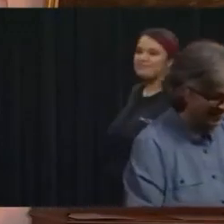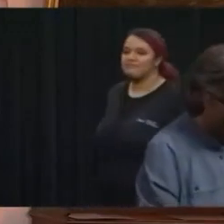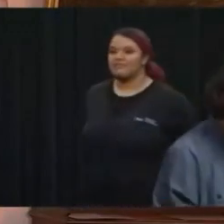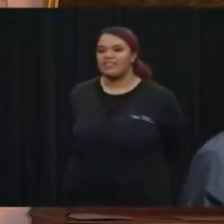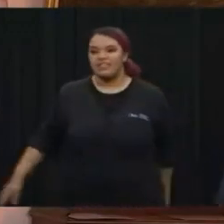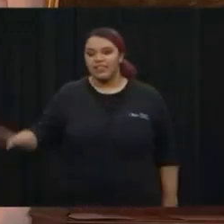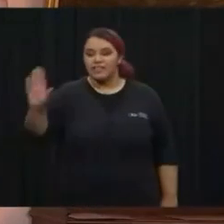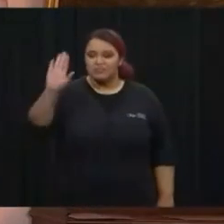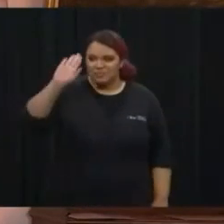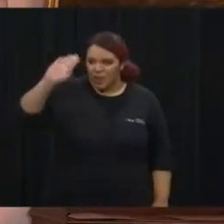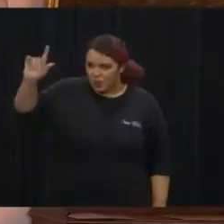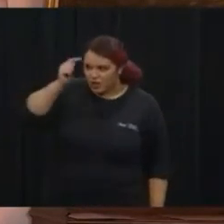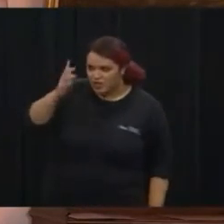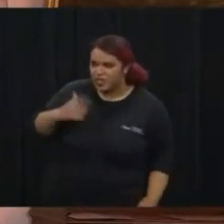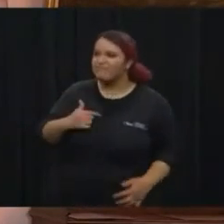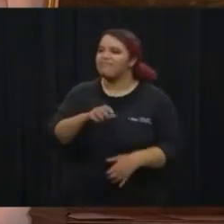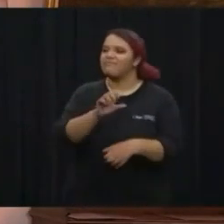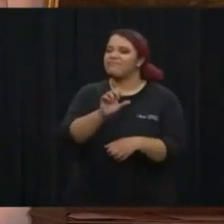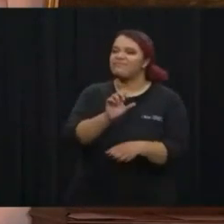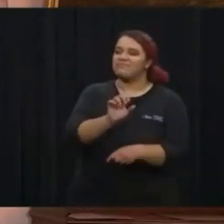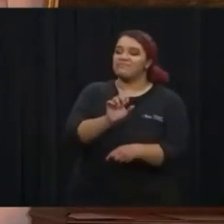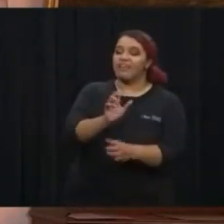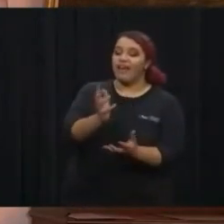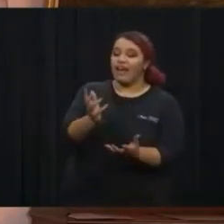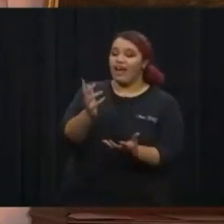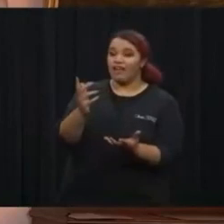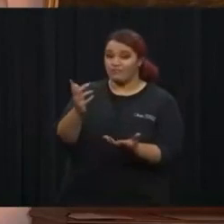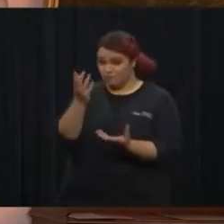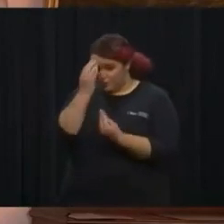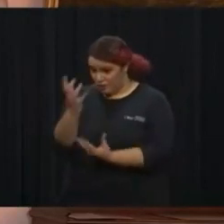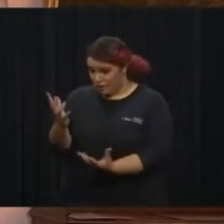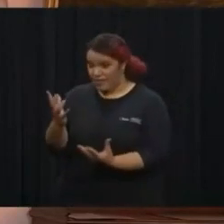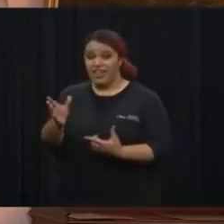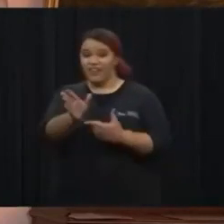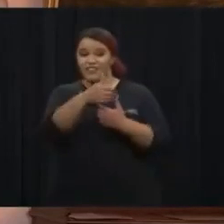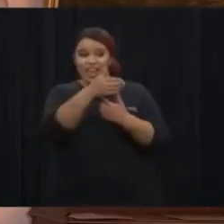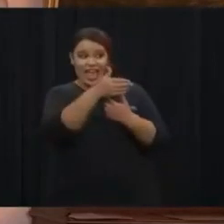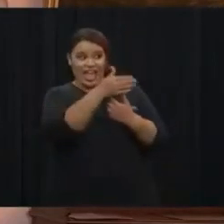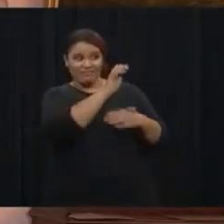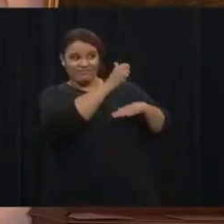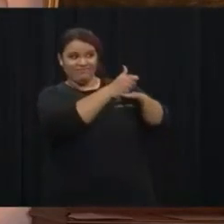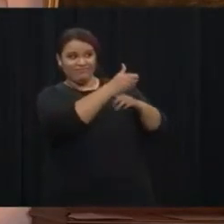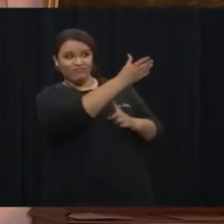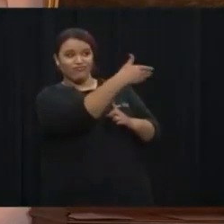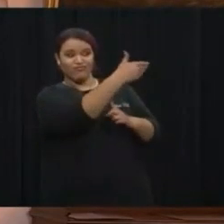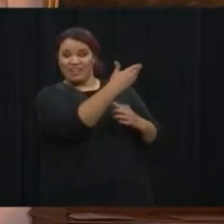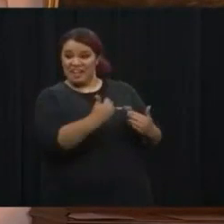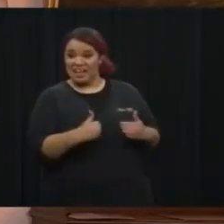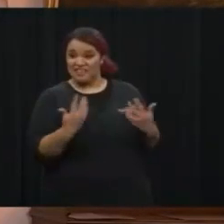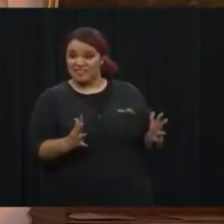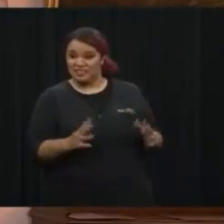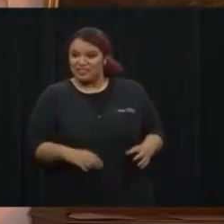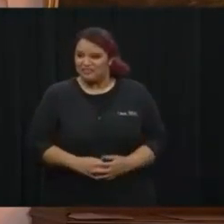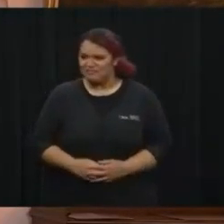Fran suggested everybody fly a flag, fly the American flag, fly the Ohio flag. And so we've started to